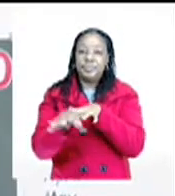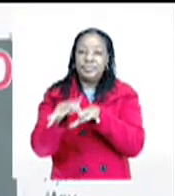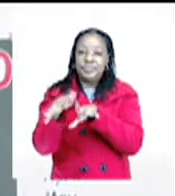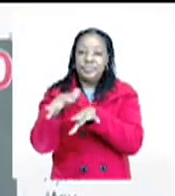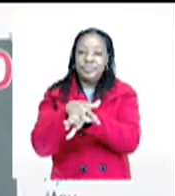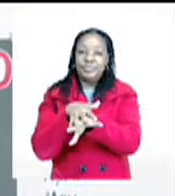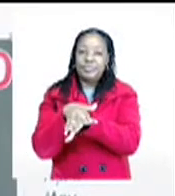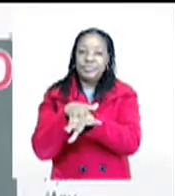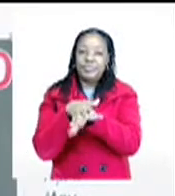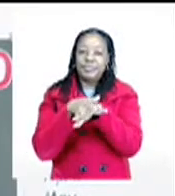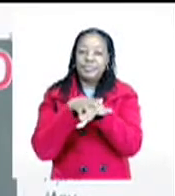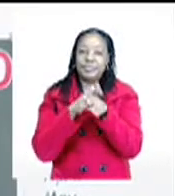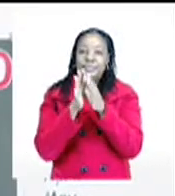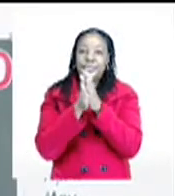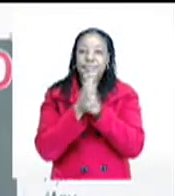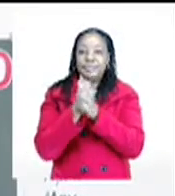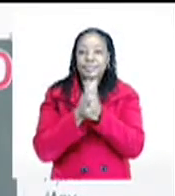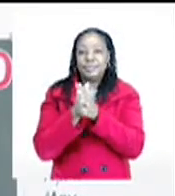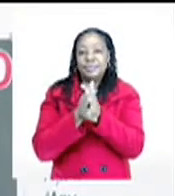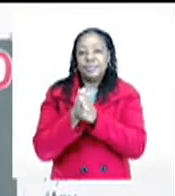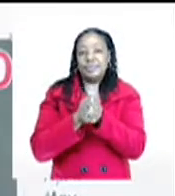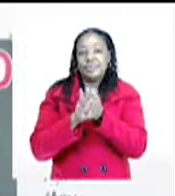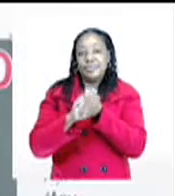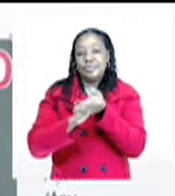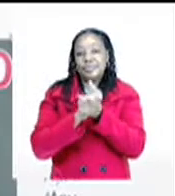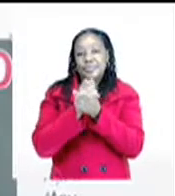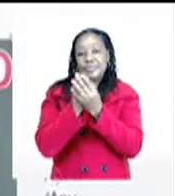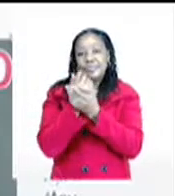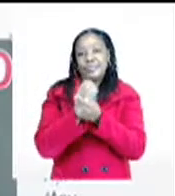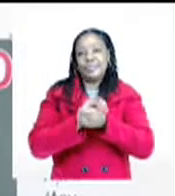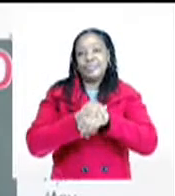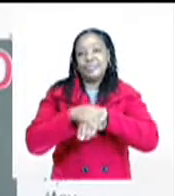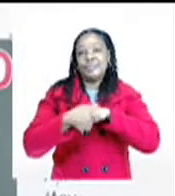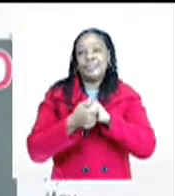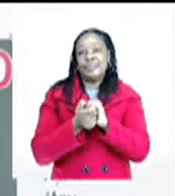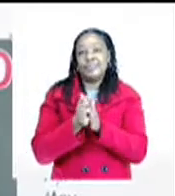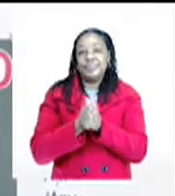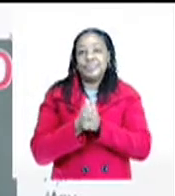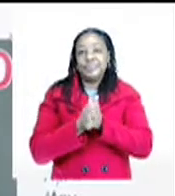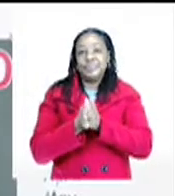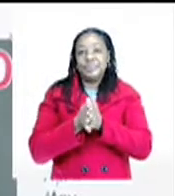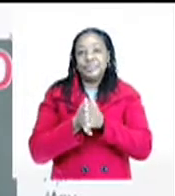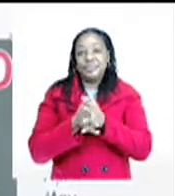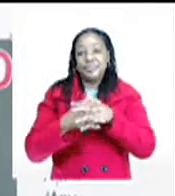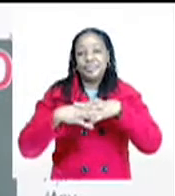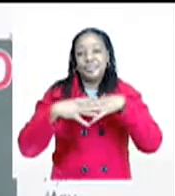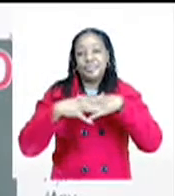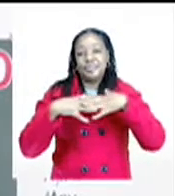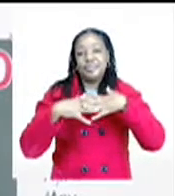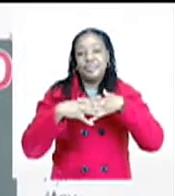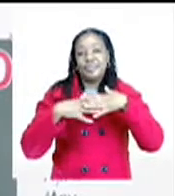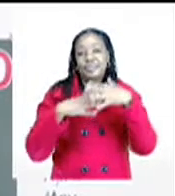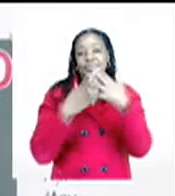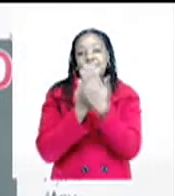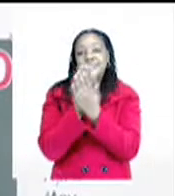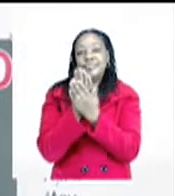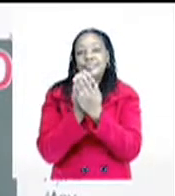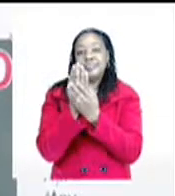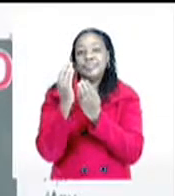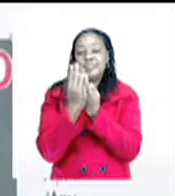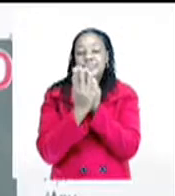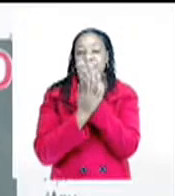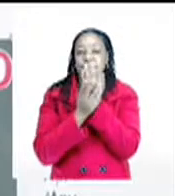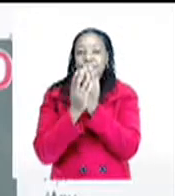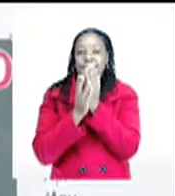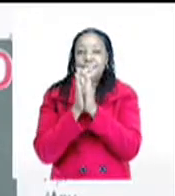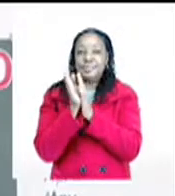rub, rub your hands back inside and forth. Now your hands and mine